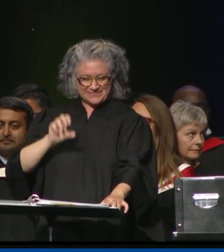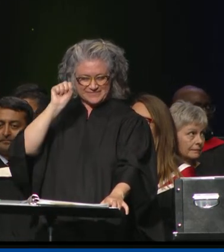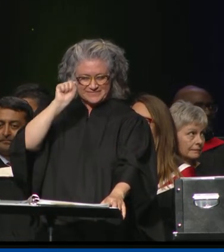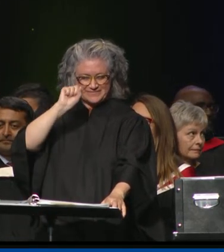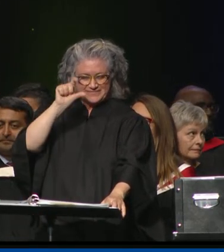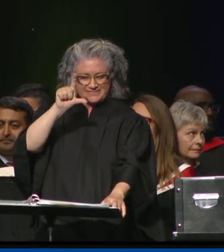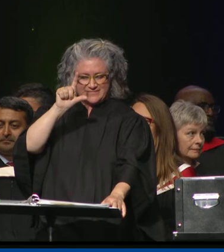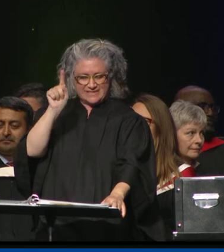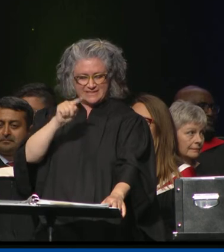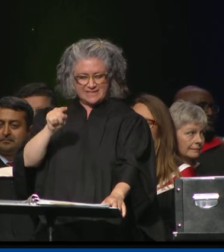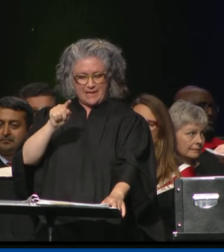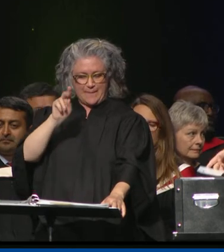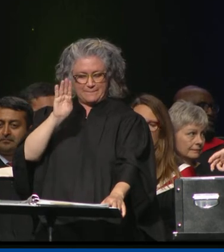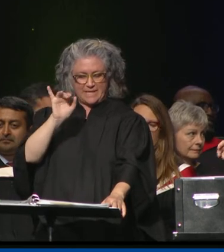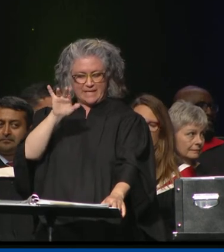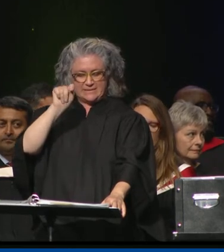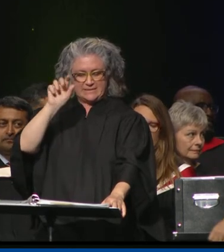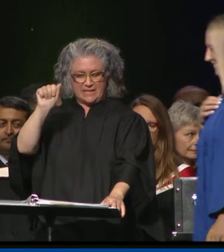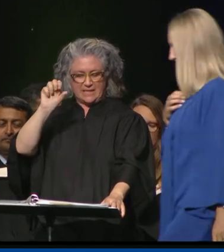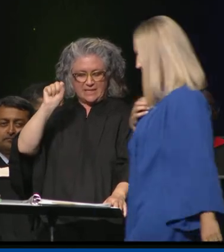Esbieta Struzik.